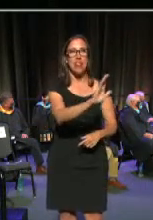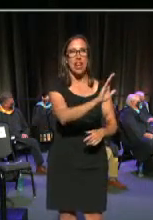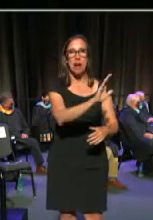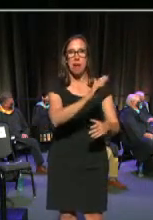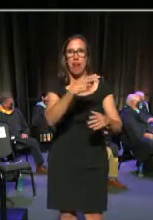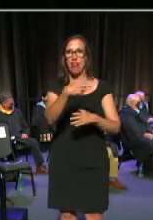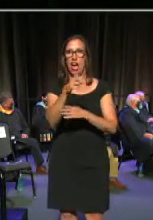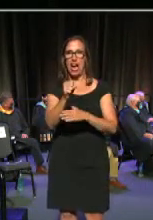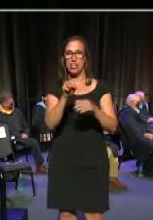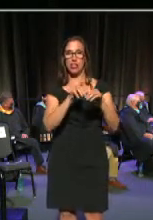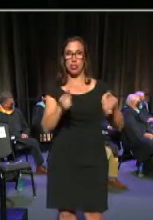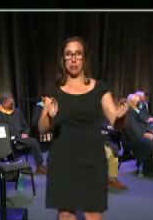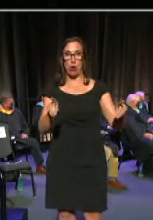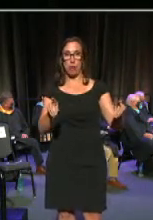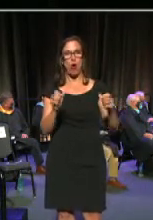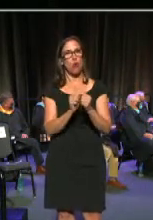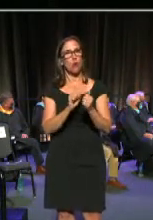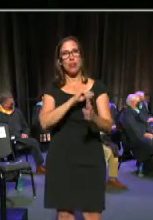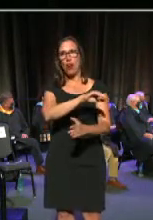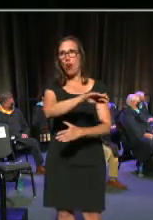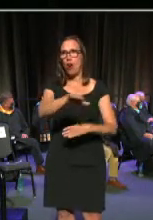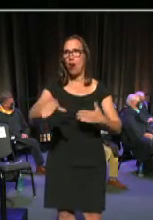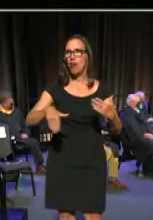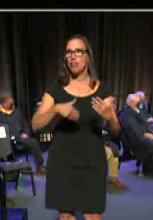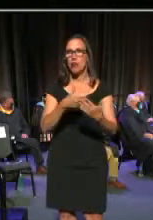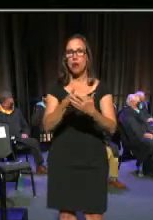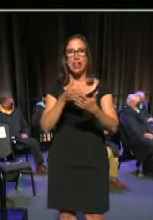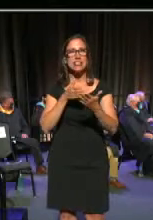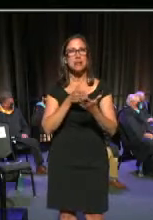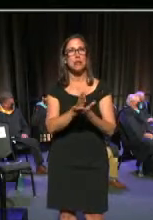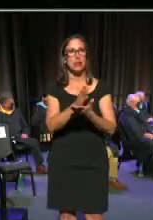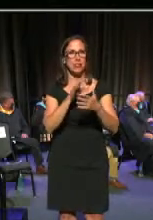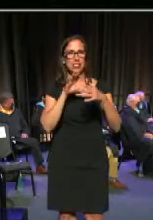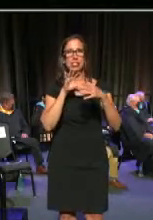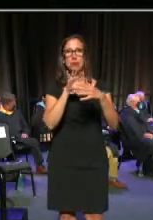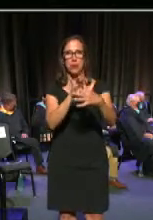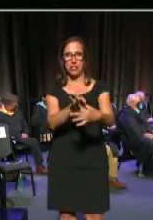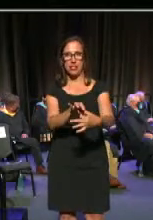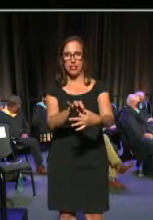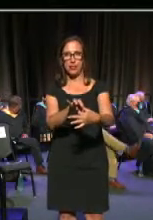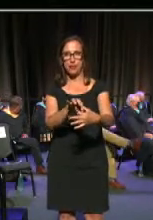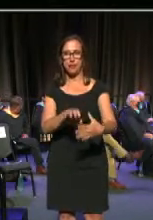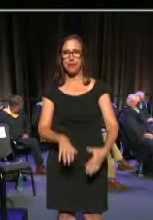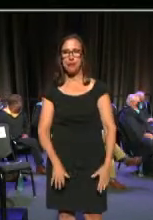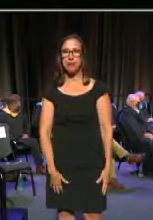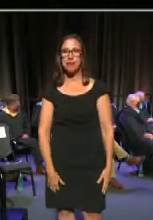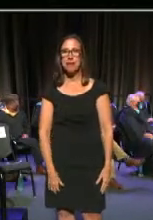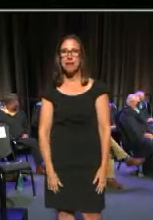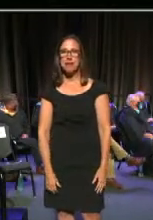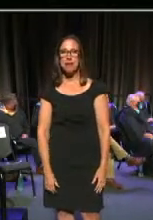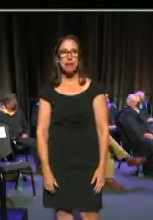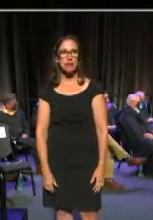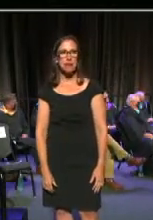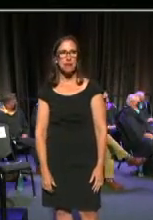the high school diploma with all the rights and privileges pertaining thereunto.